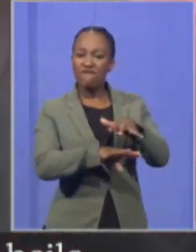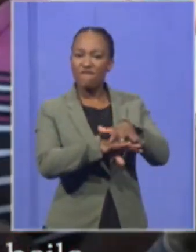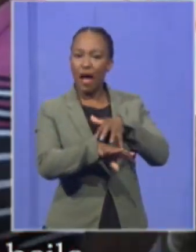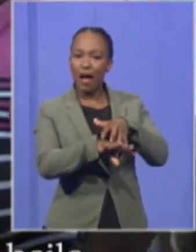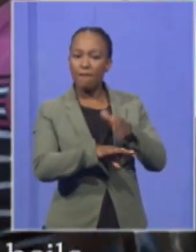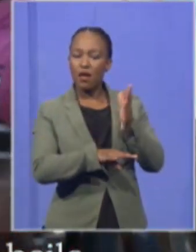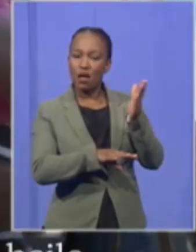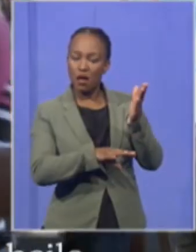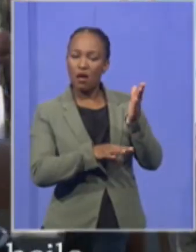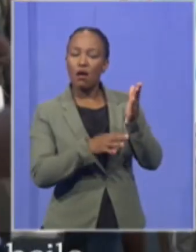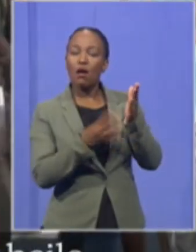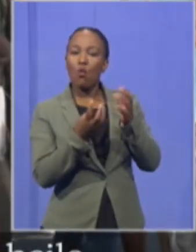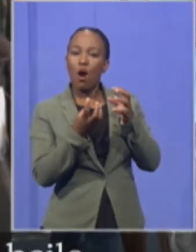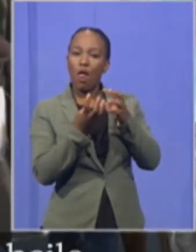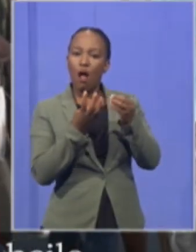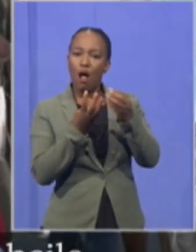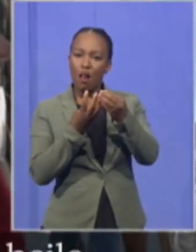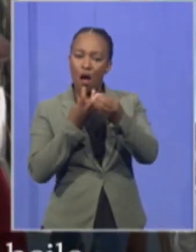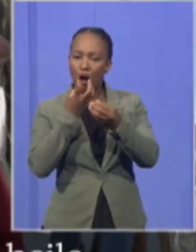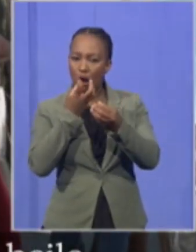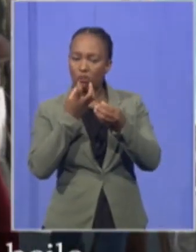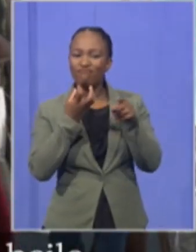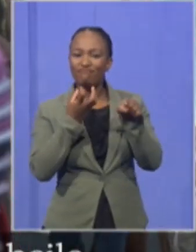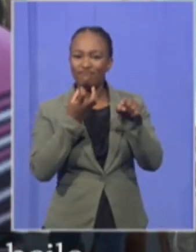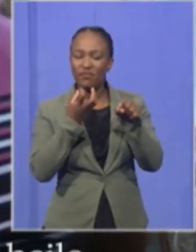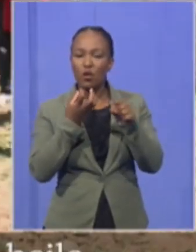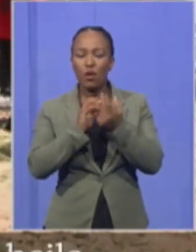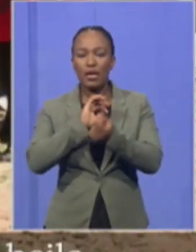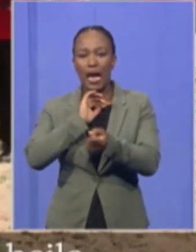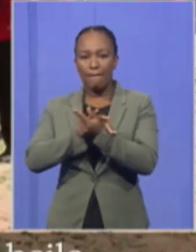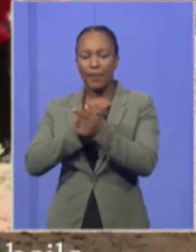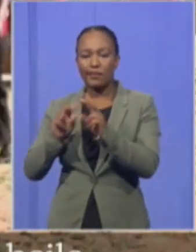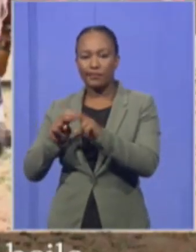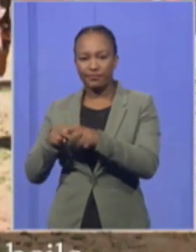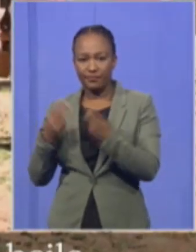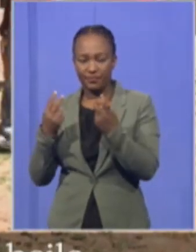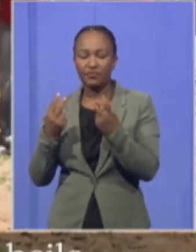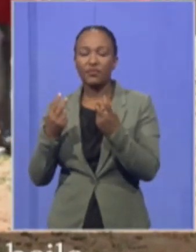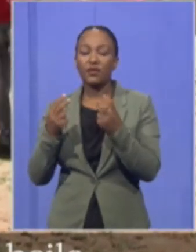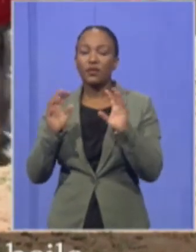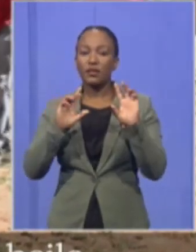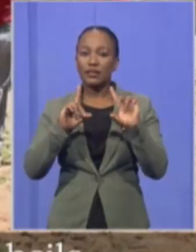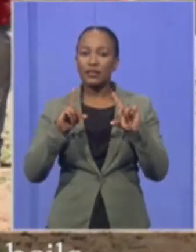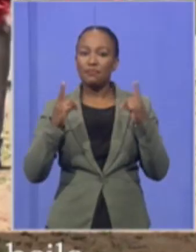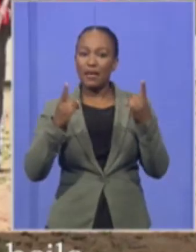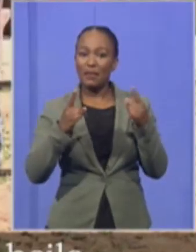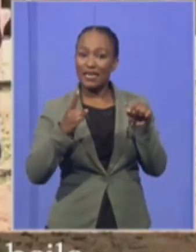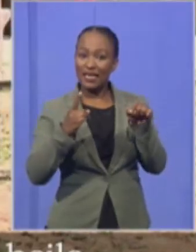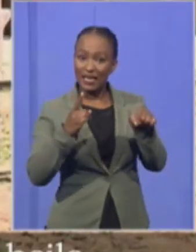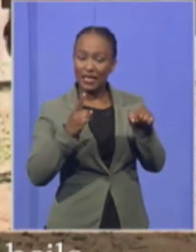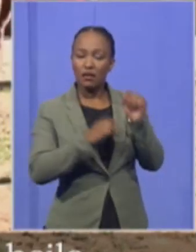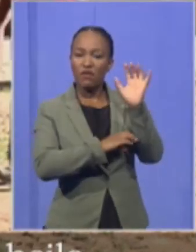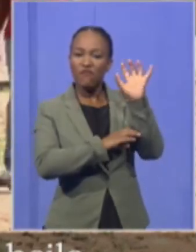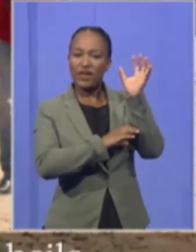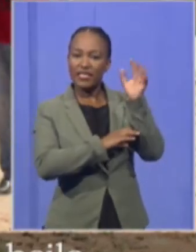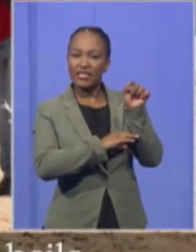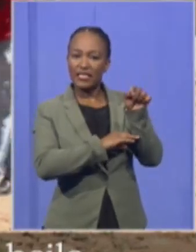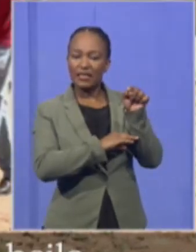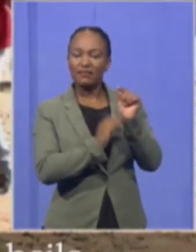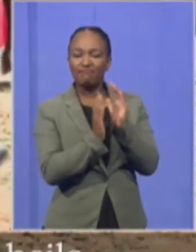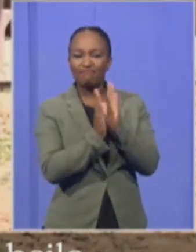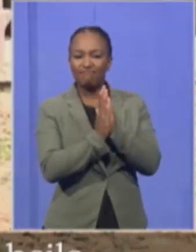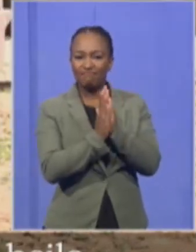jaaka modiri wa nakwana fa tiragalo eno e ne e diragala. Lefapha la Tlhabololo ya Loago kwa Free State le ikuetse go bomme